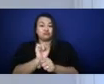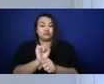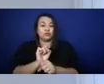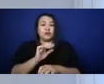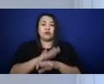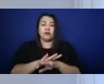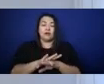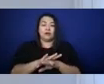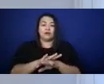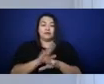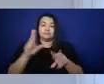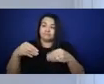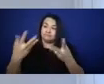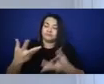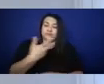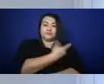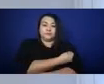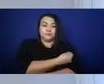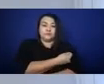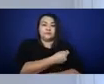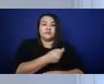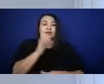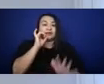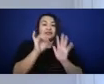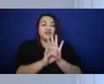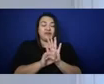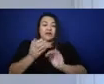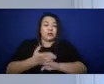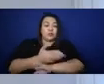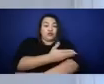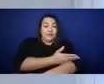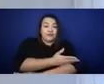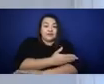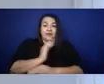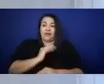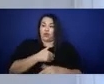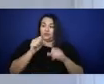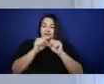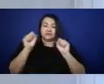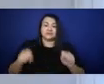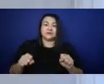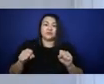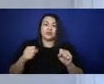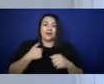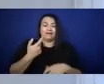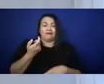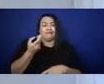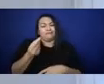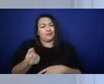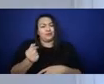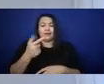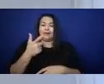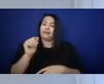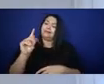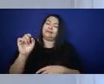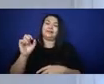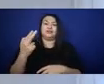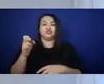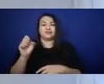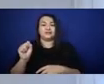37,000 vaccines in one single week. So we're doing a great job as a community. From the city's